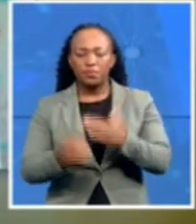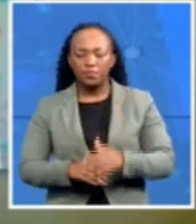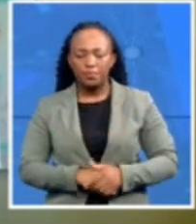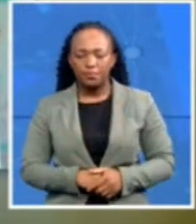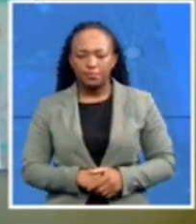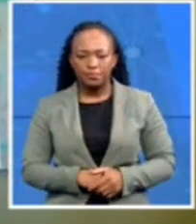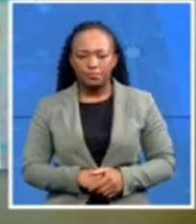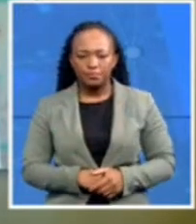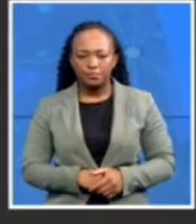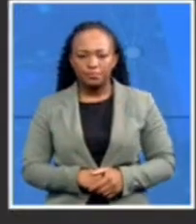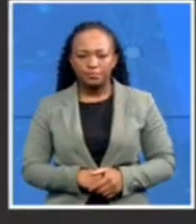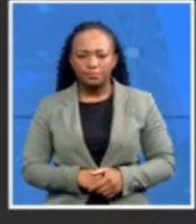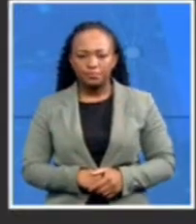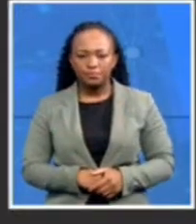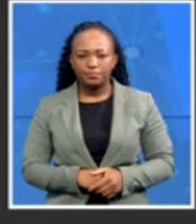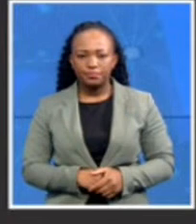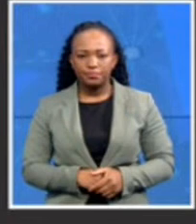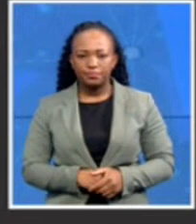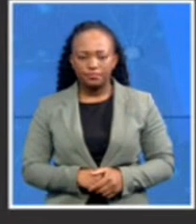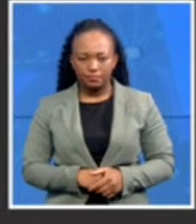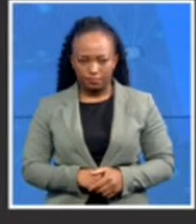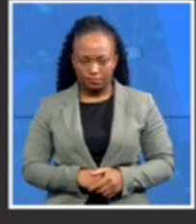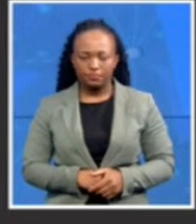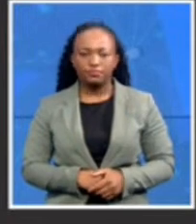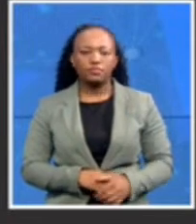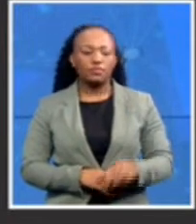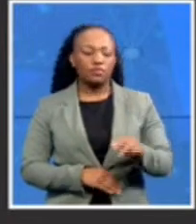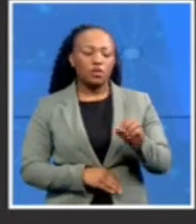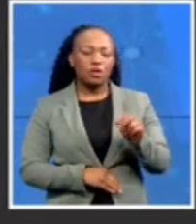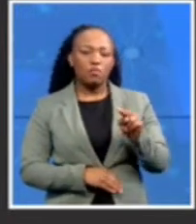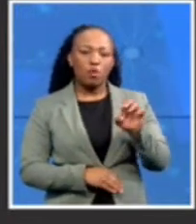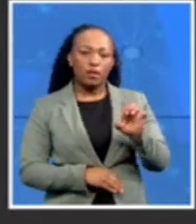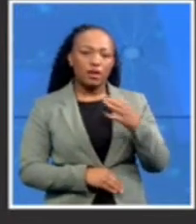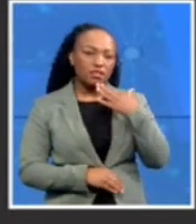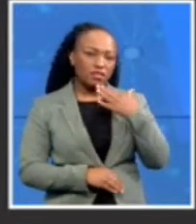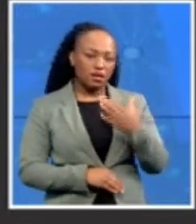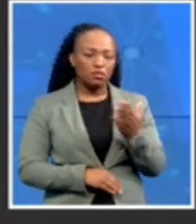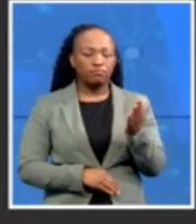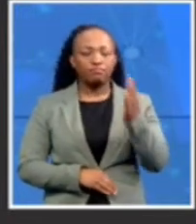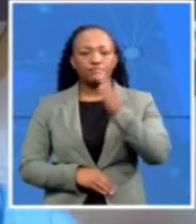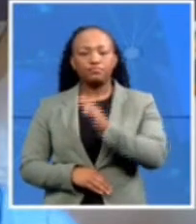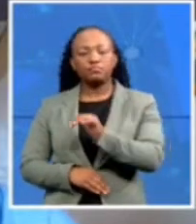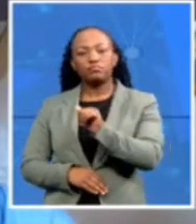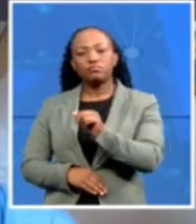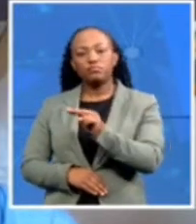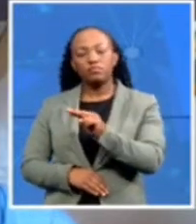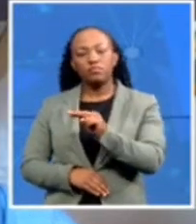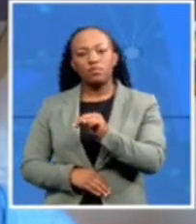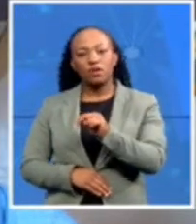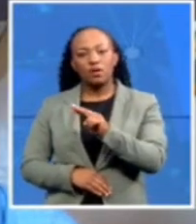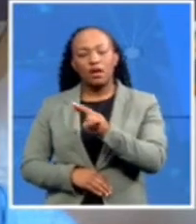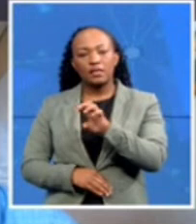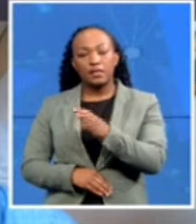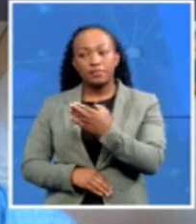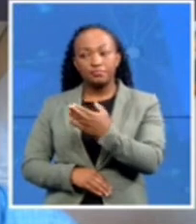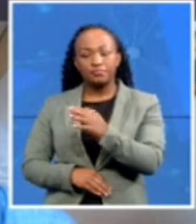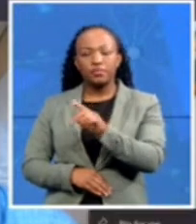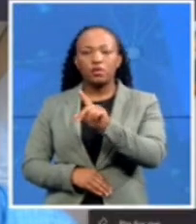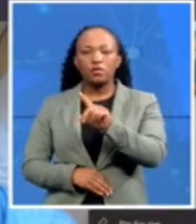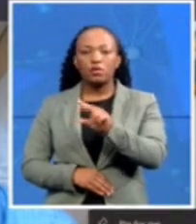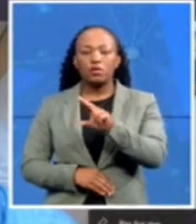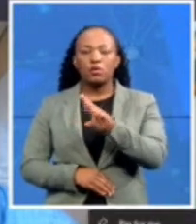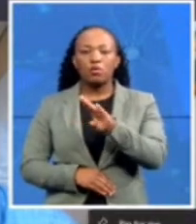Monde, thank you. Andre, please, can you talk to Coburg? Yeah, thanks, Mariam. You are quite